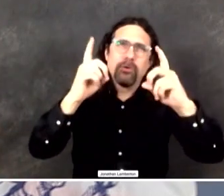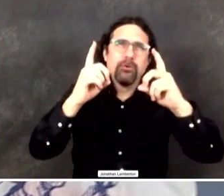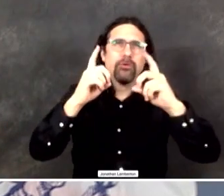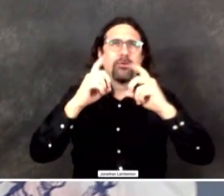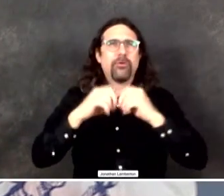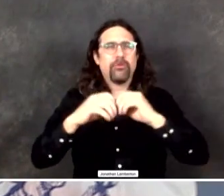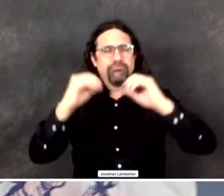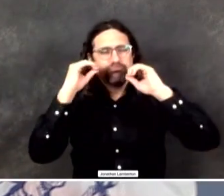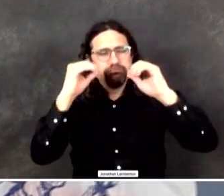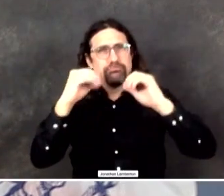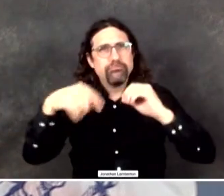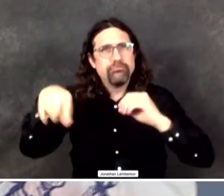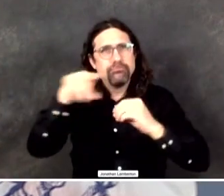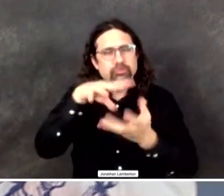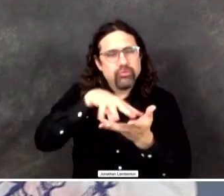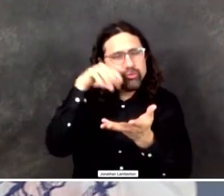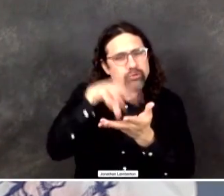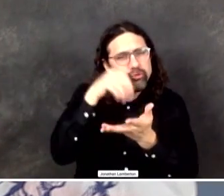well.